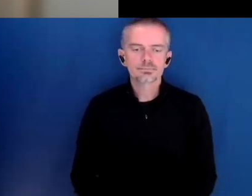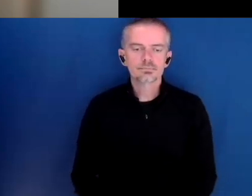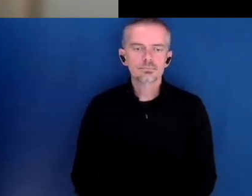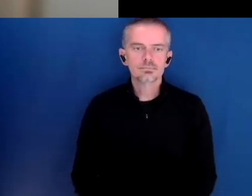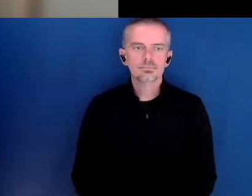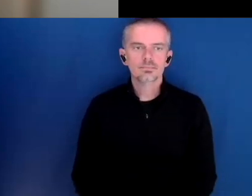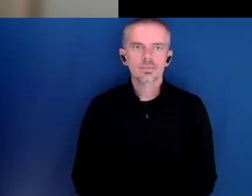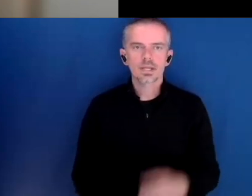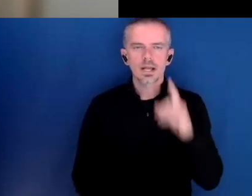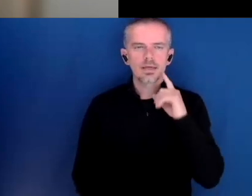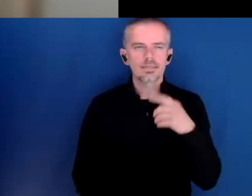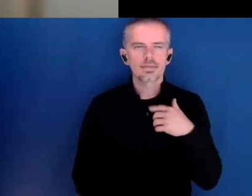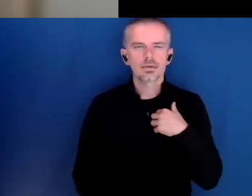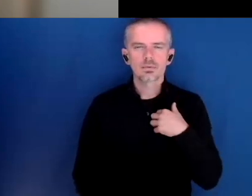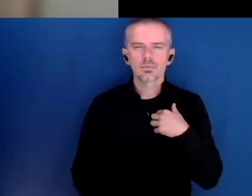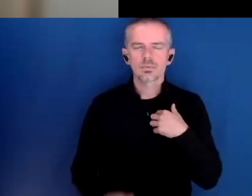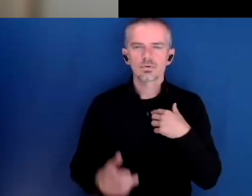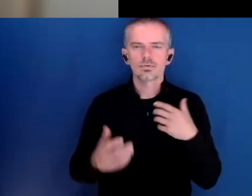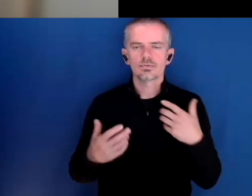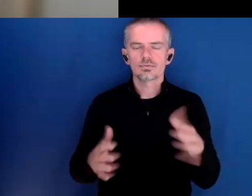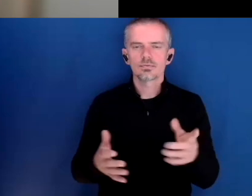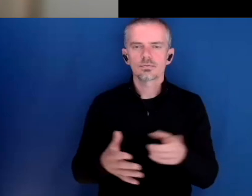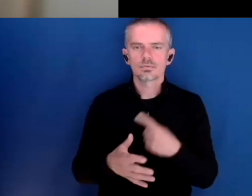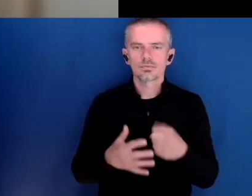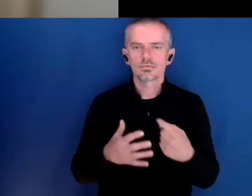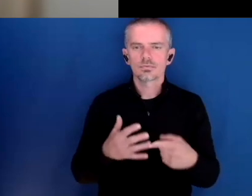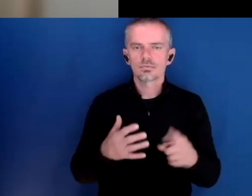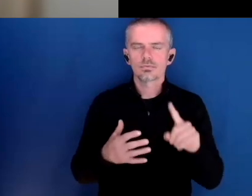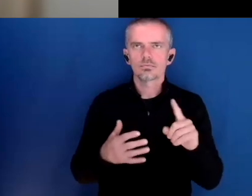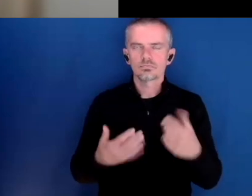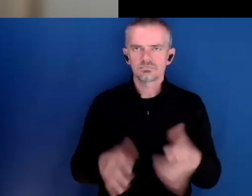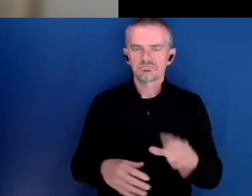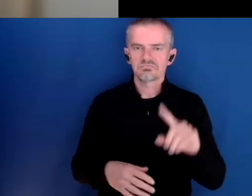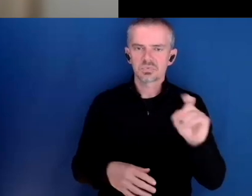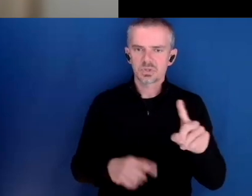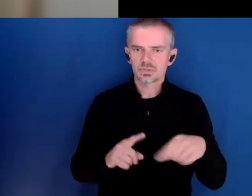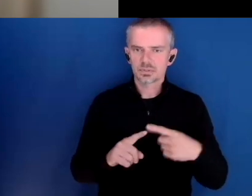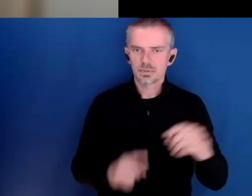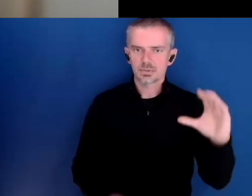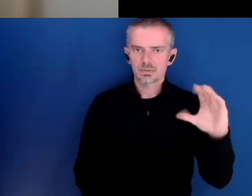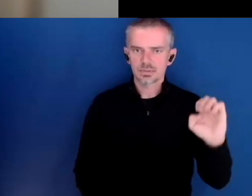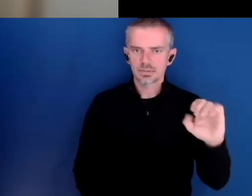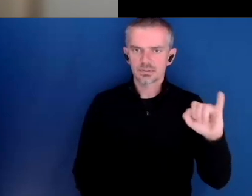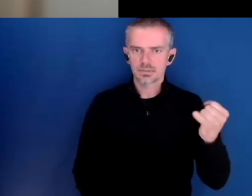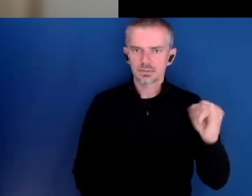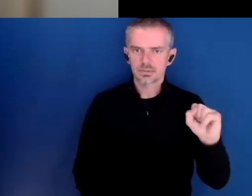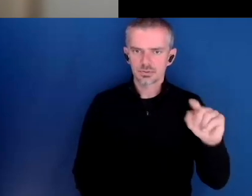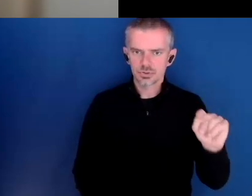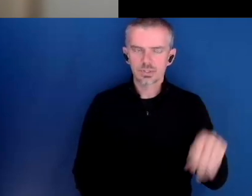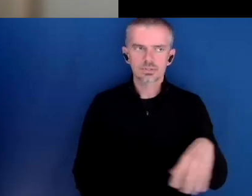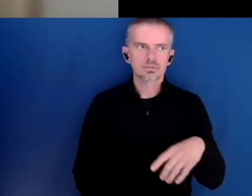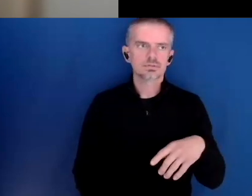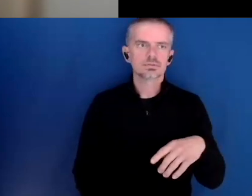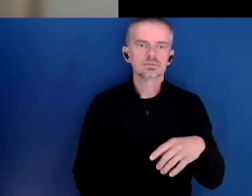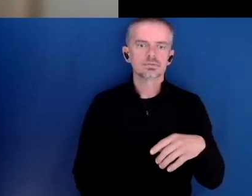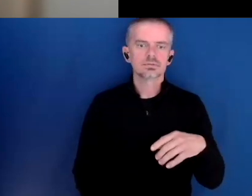I think we've gotten through the questions about CGEST, disadvantaged communities. We've